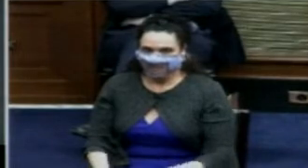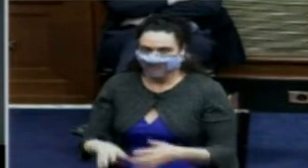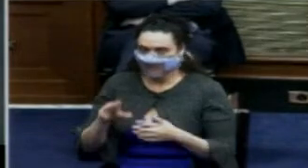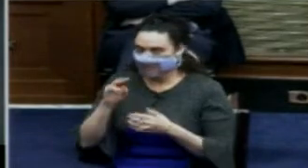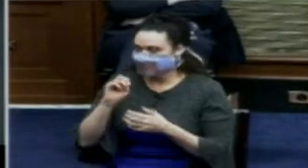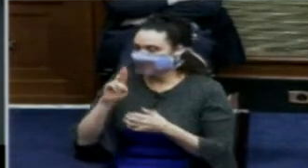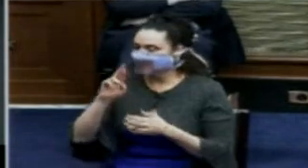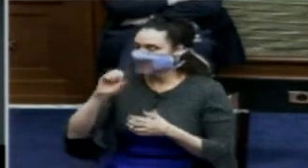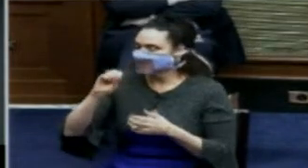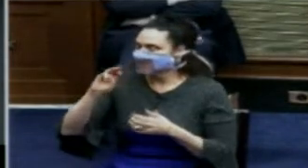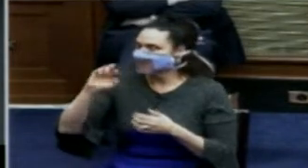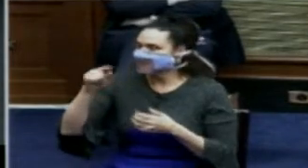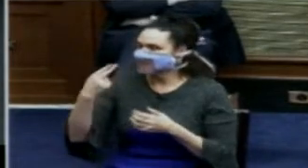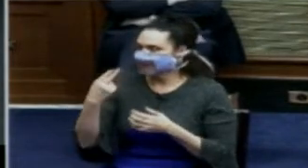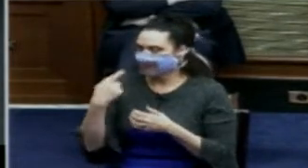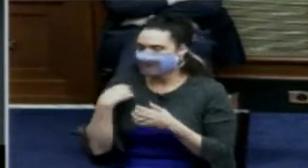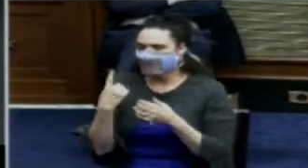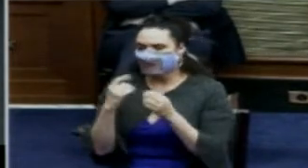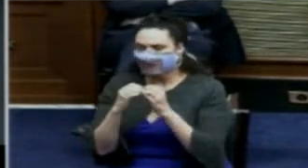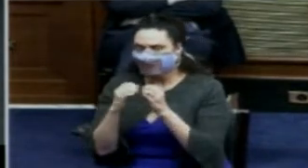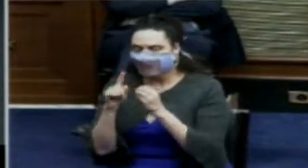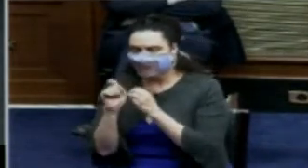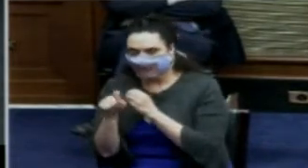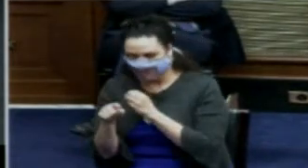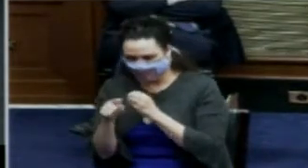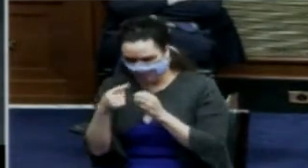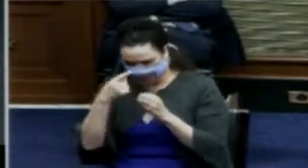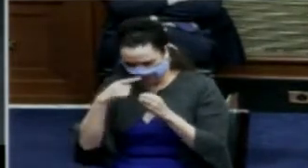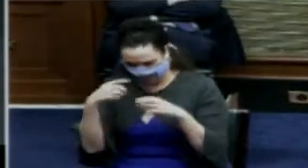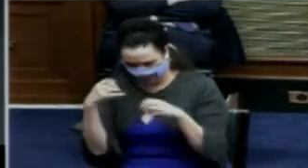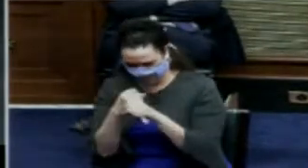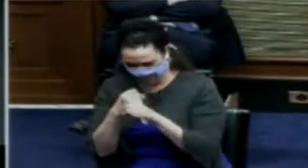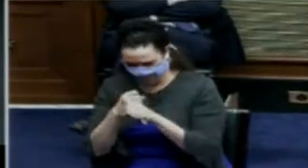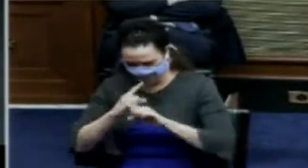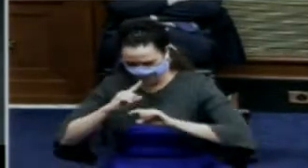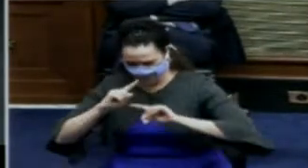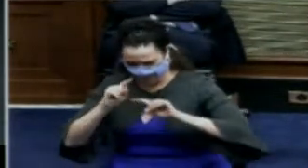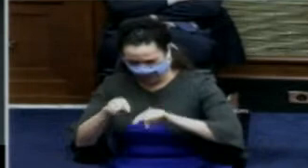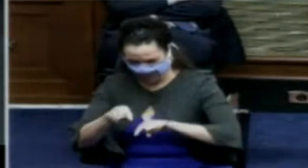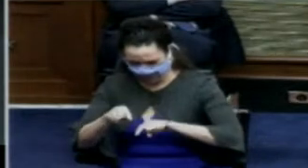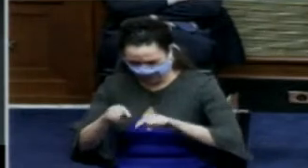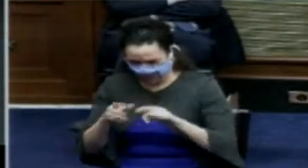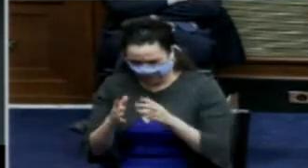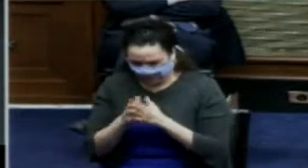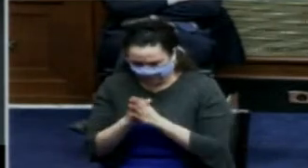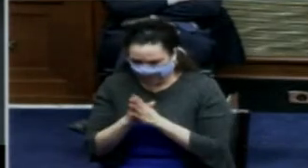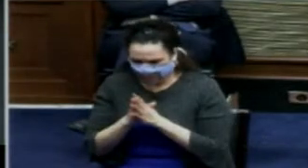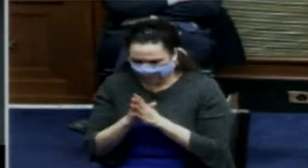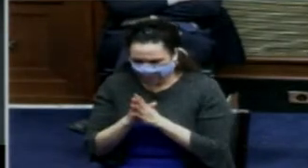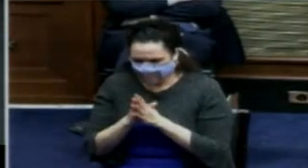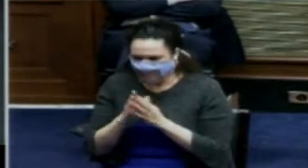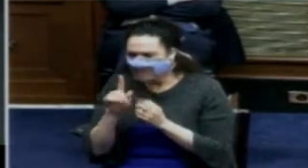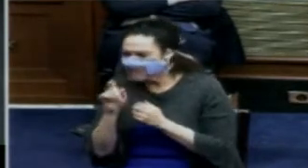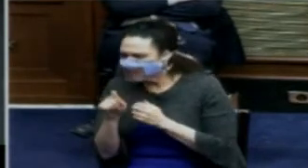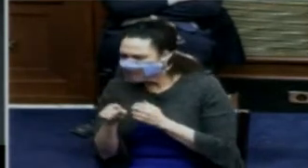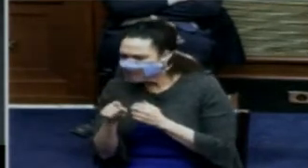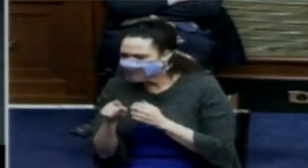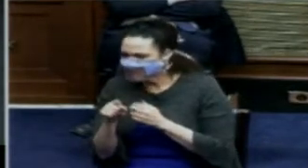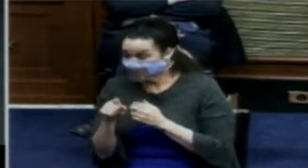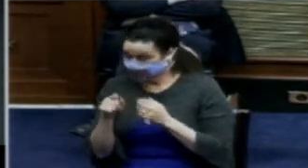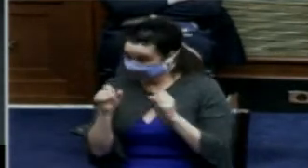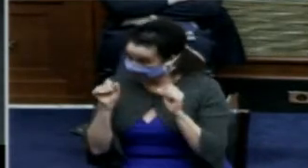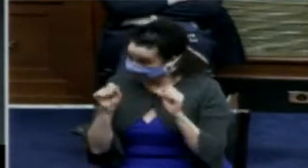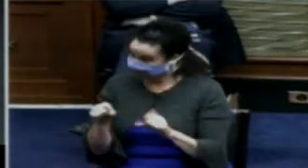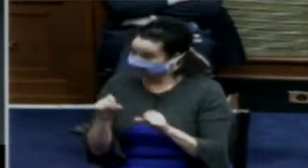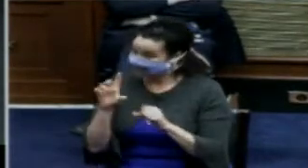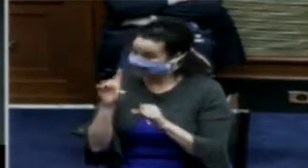remaining times, or just as briefly as you can, just comment on whether or not there's a path forward for